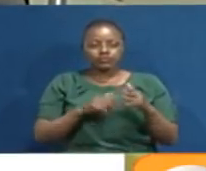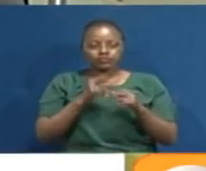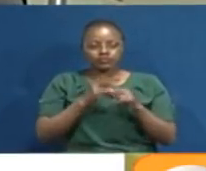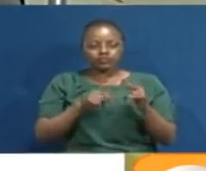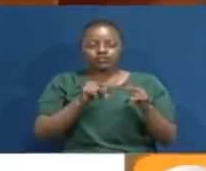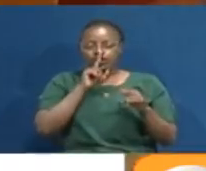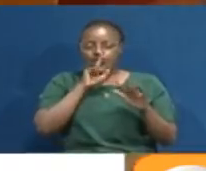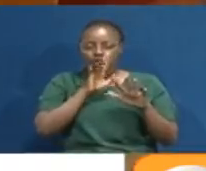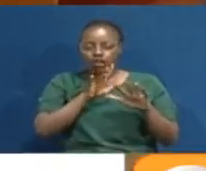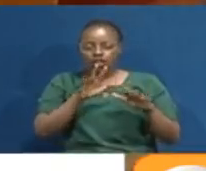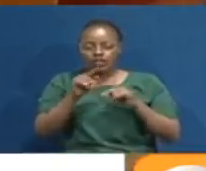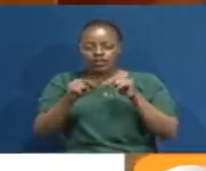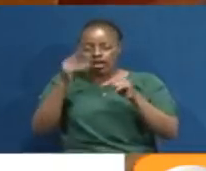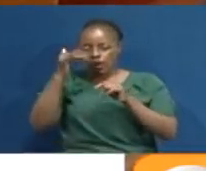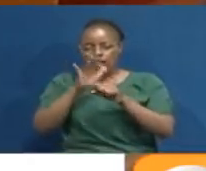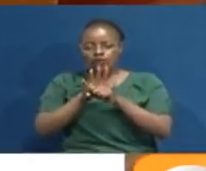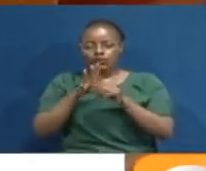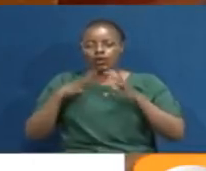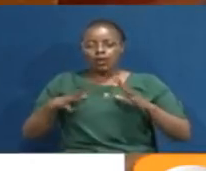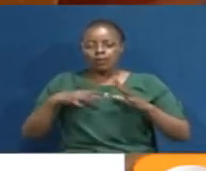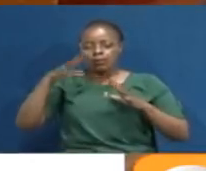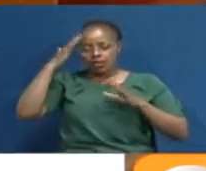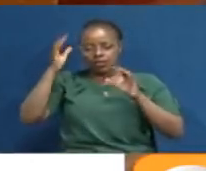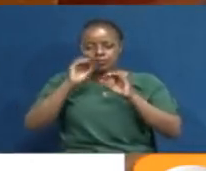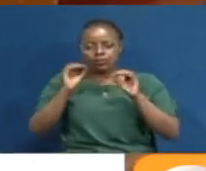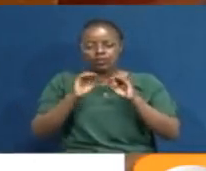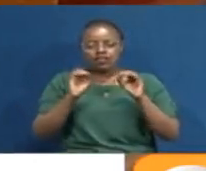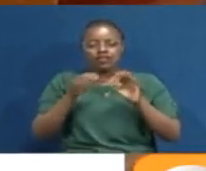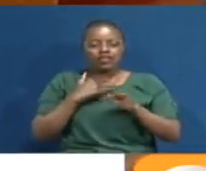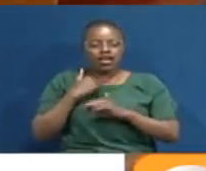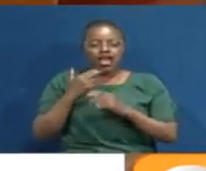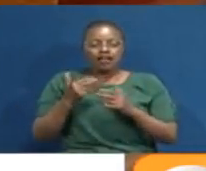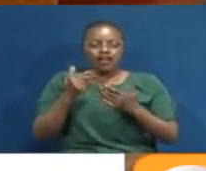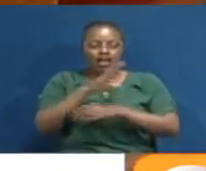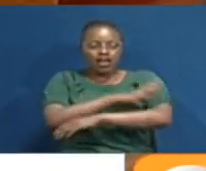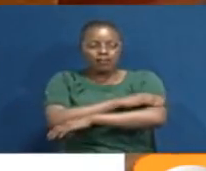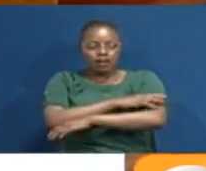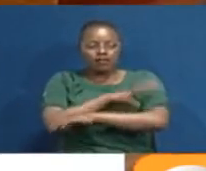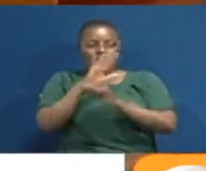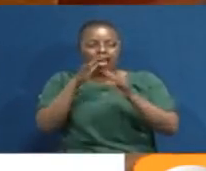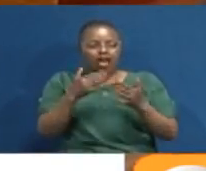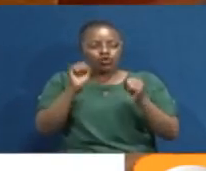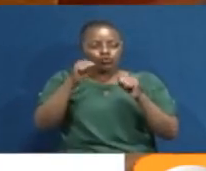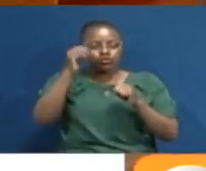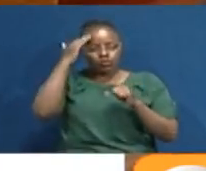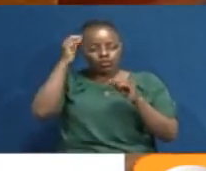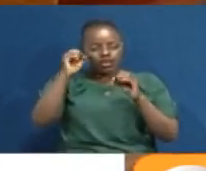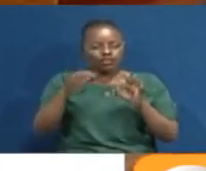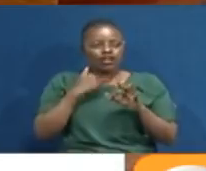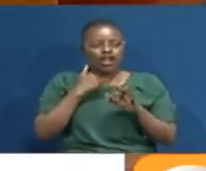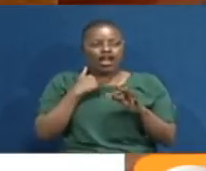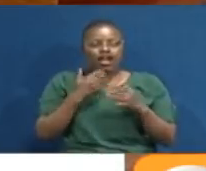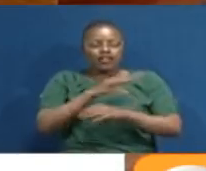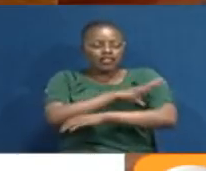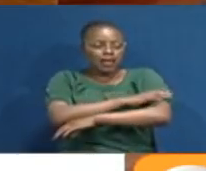called the silent killer because a lot of people don't actually know that they have high blood pressure. So how do I know if I have high